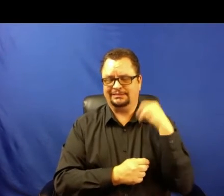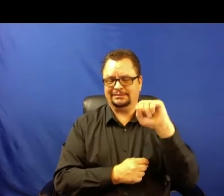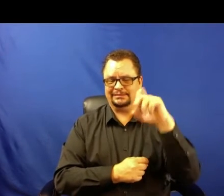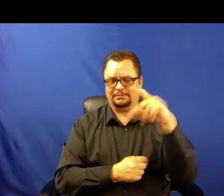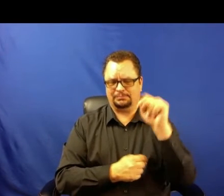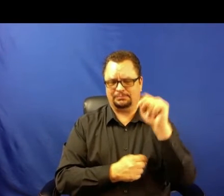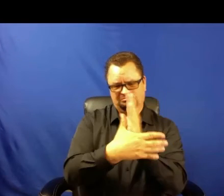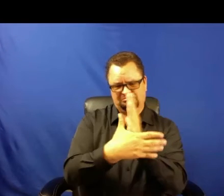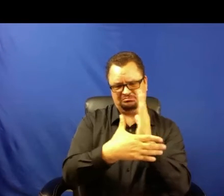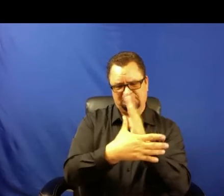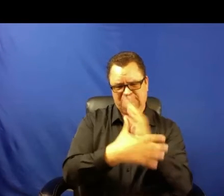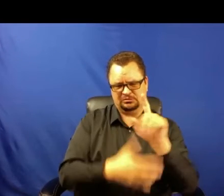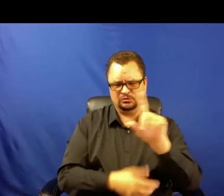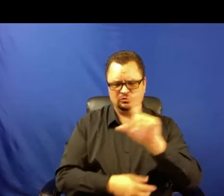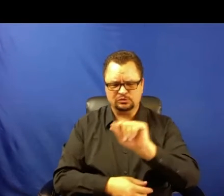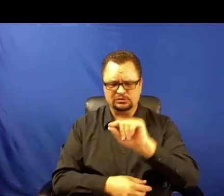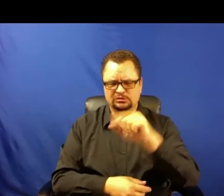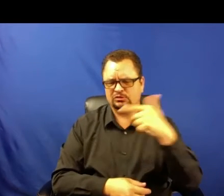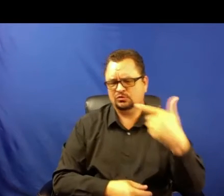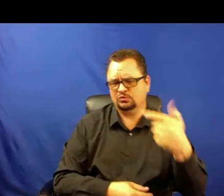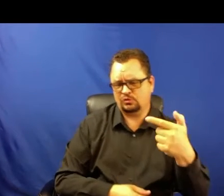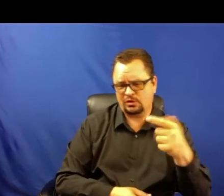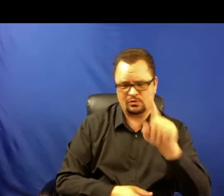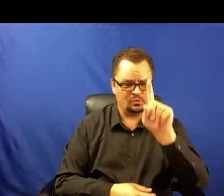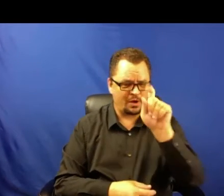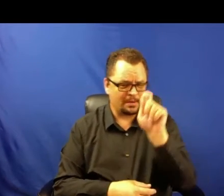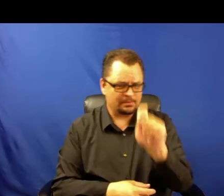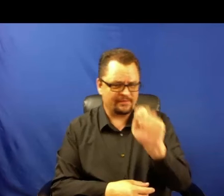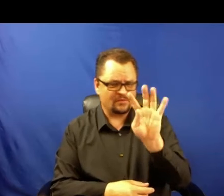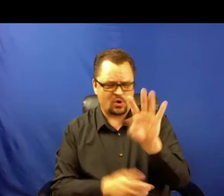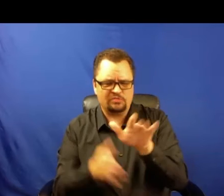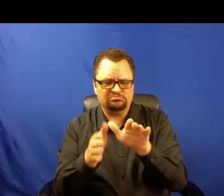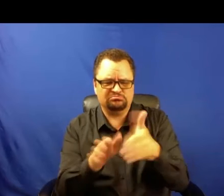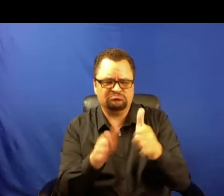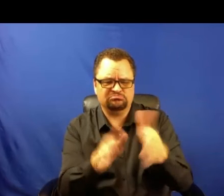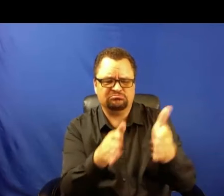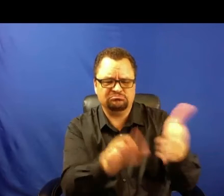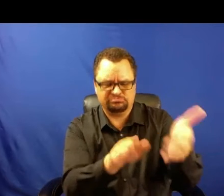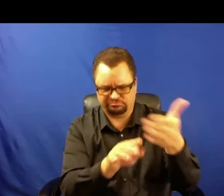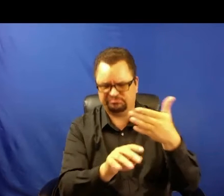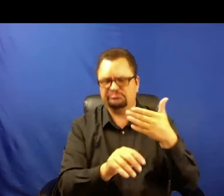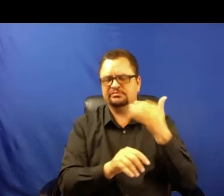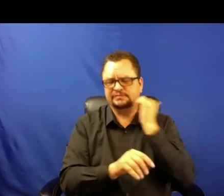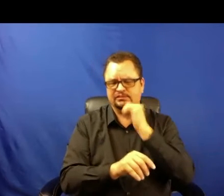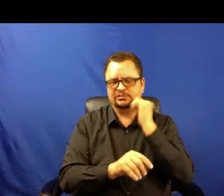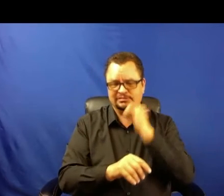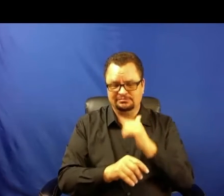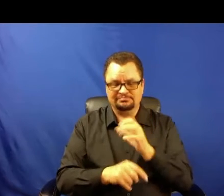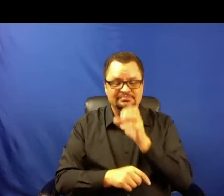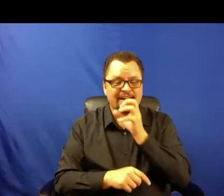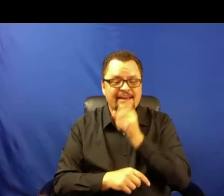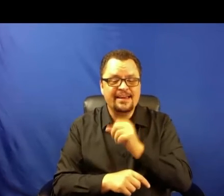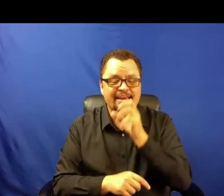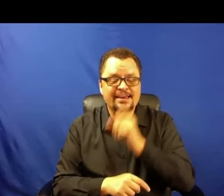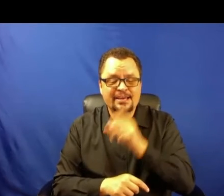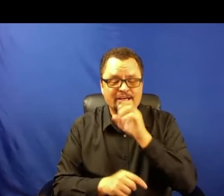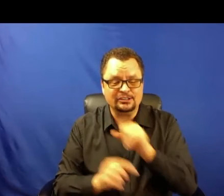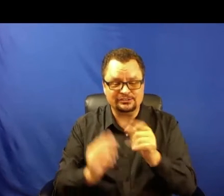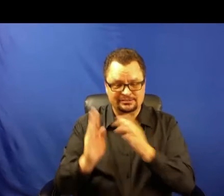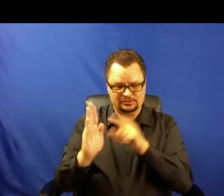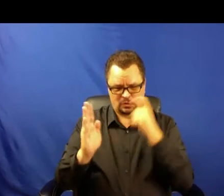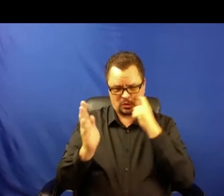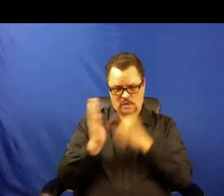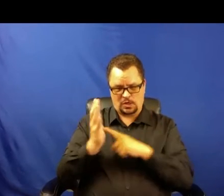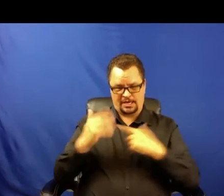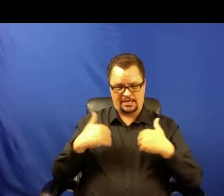day. The age demographics have trended younger. We started off early in January at about almost 90% of deaths among